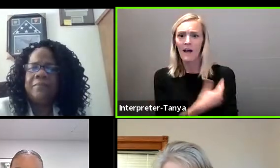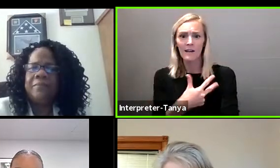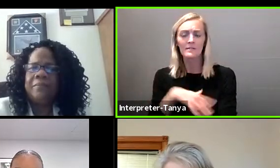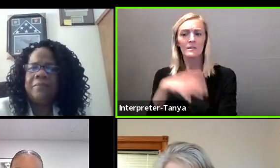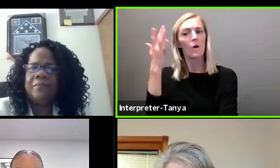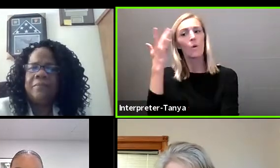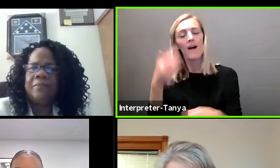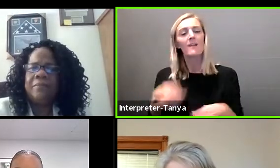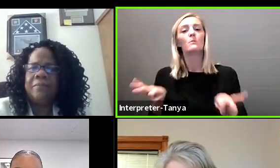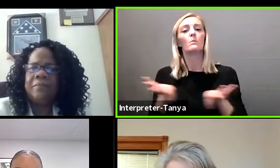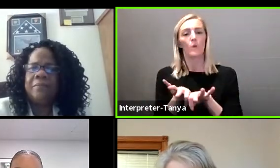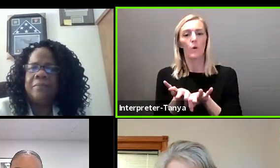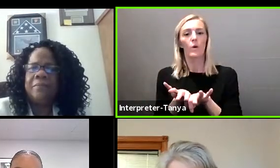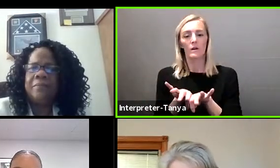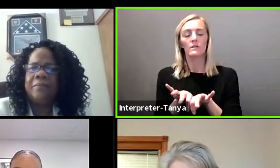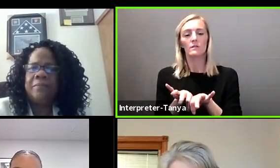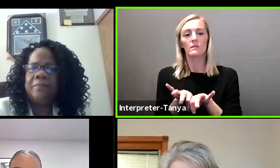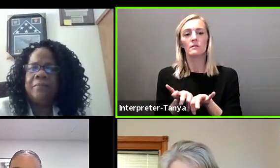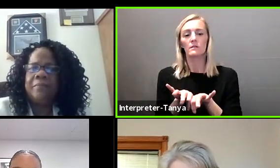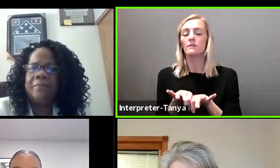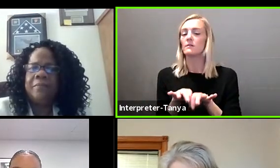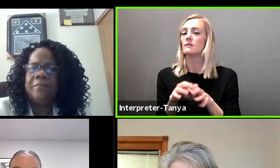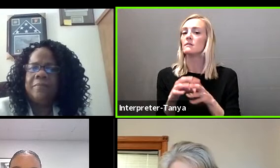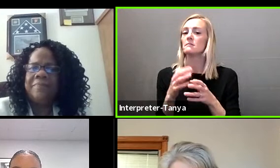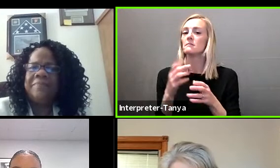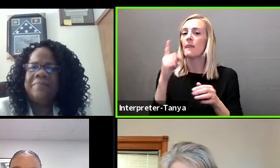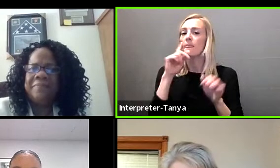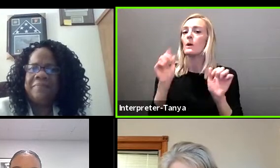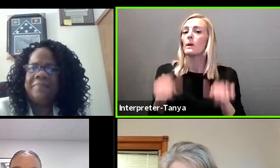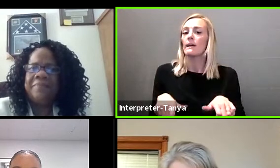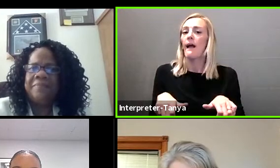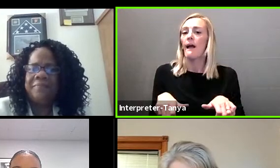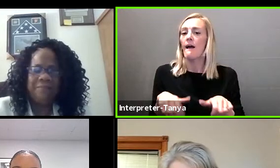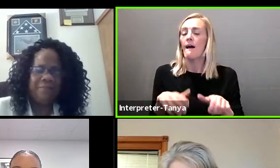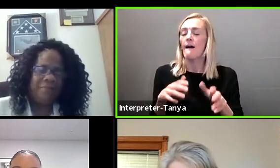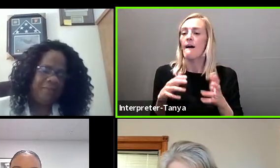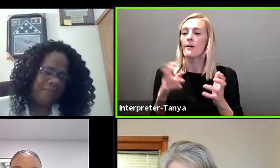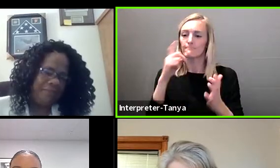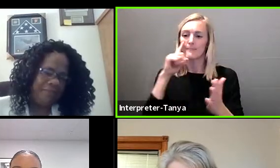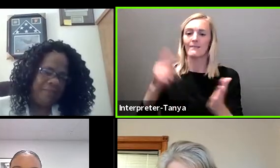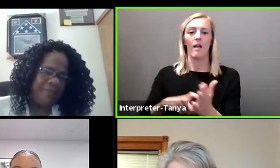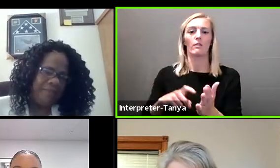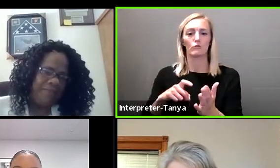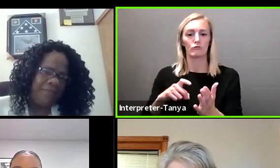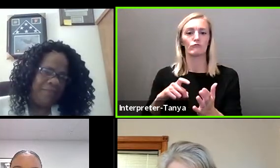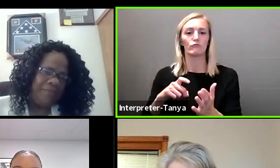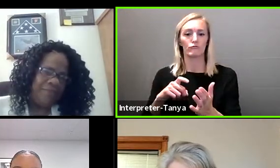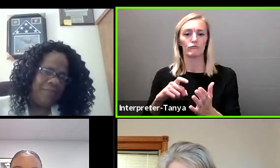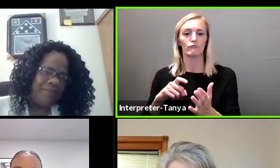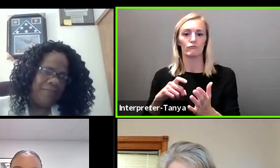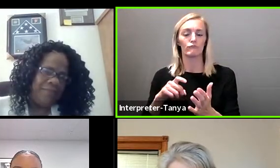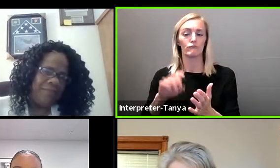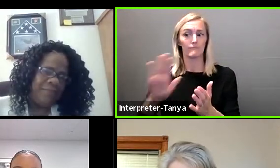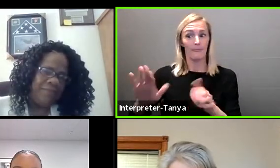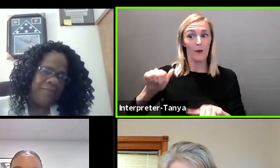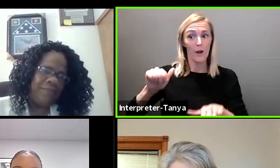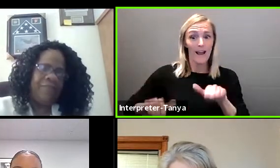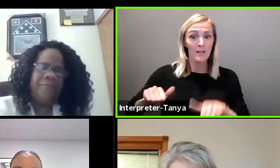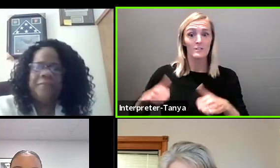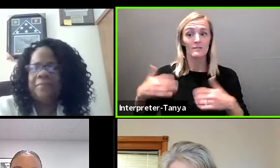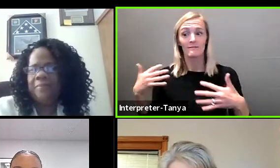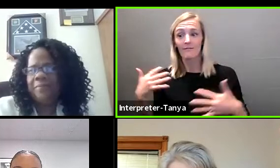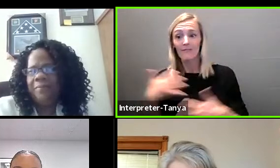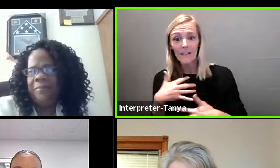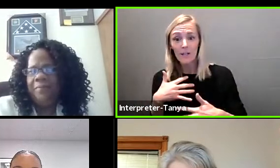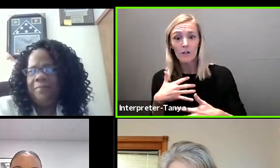it's important, I think there's a way to craft it to acknowledge, a person's hesitancy or the fact